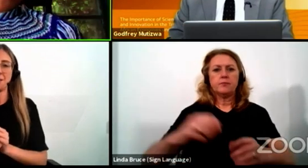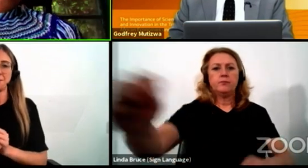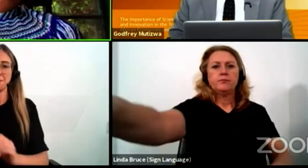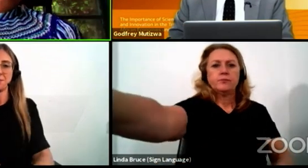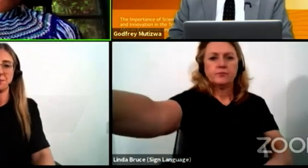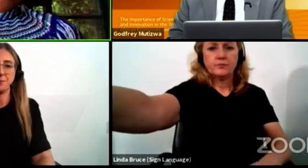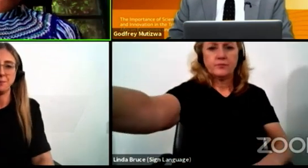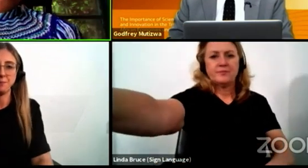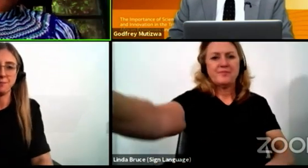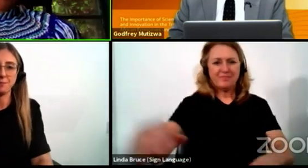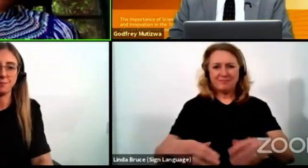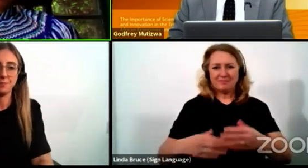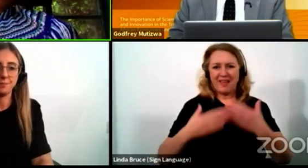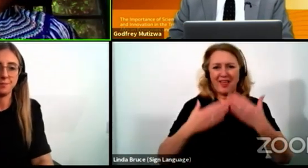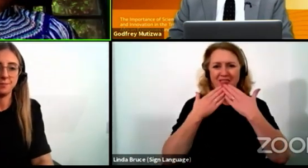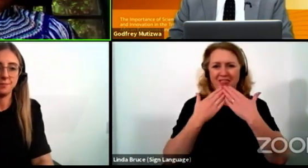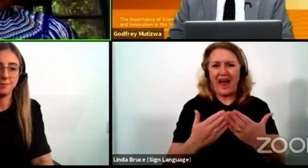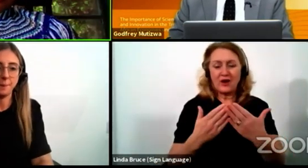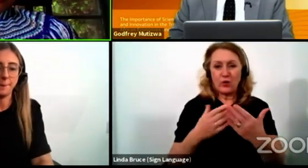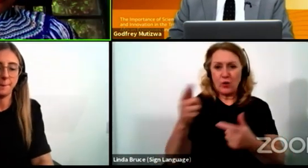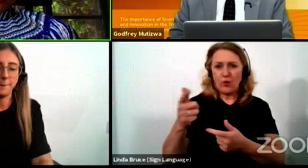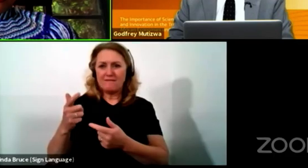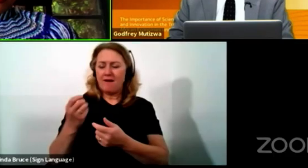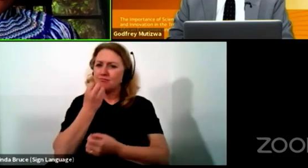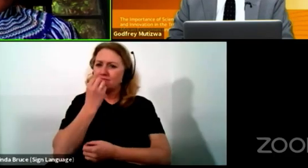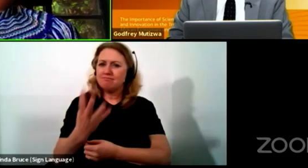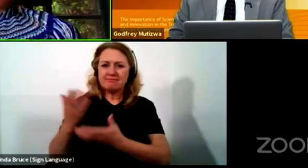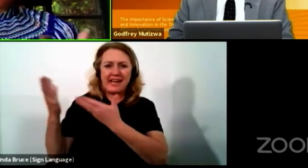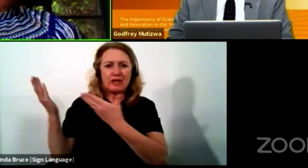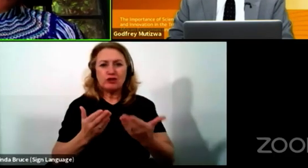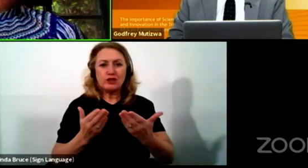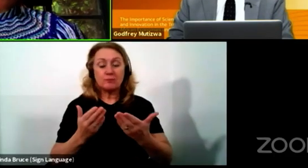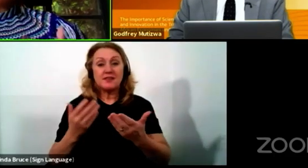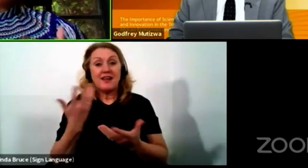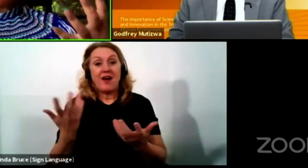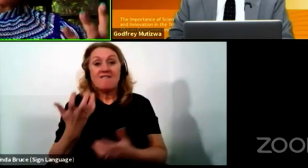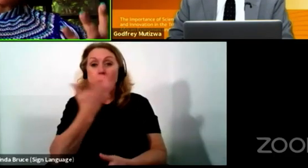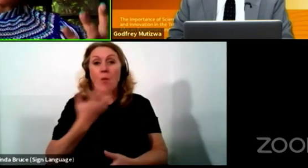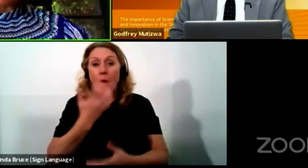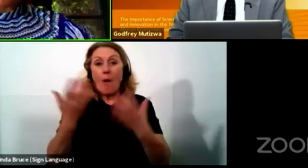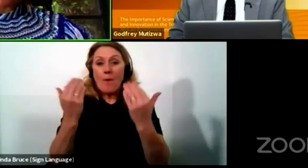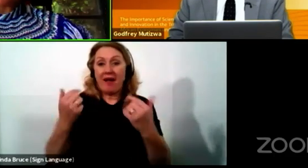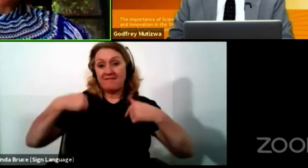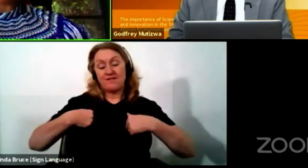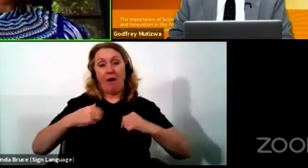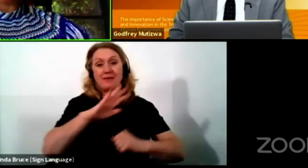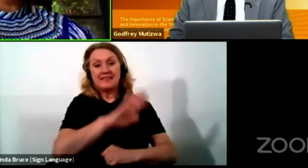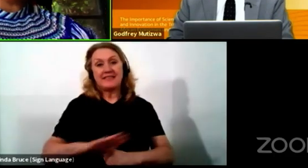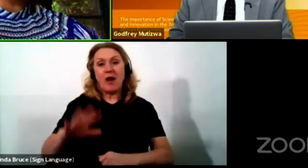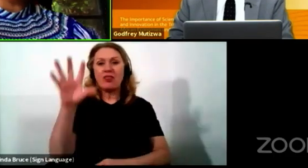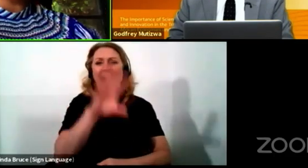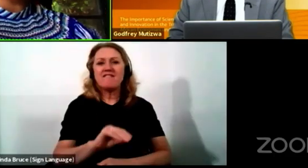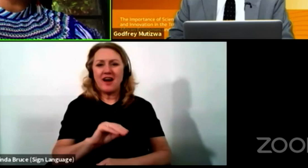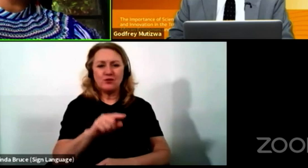Thank you so much for that very generous introduction, Godfrey. A warm welcome also from South Africa to all